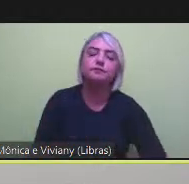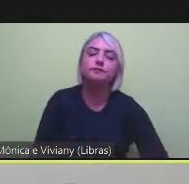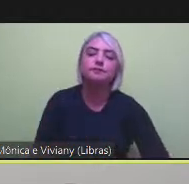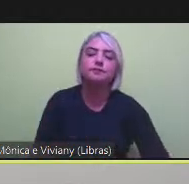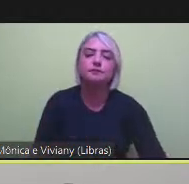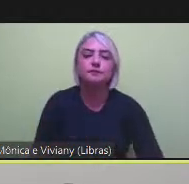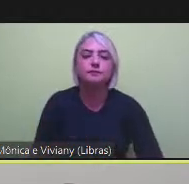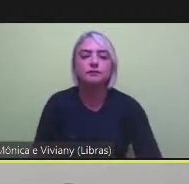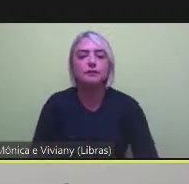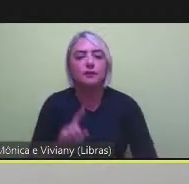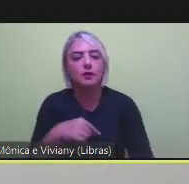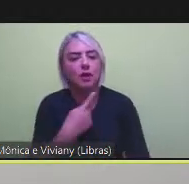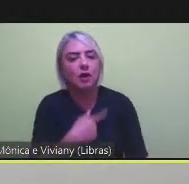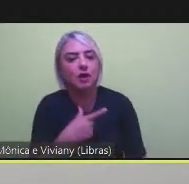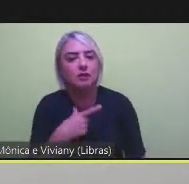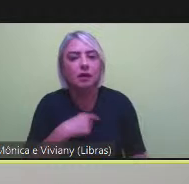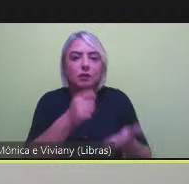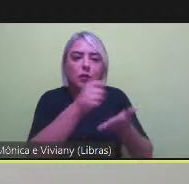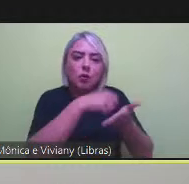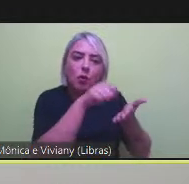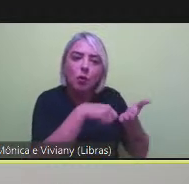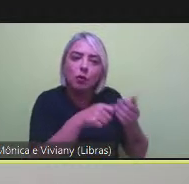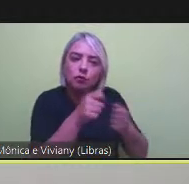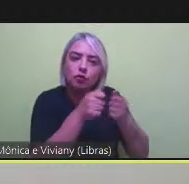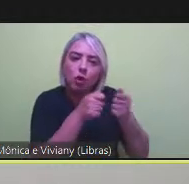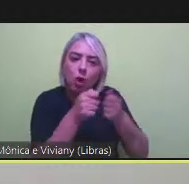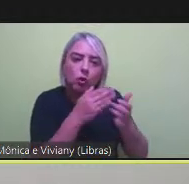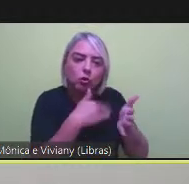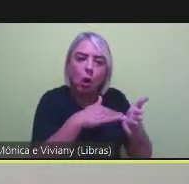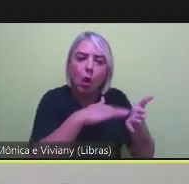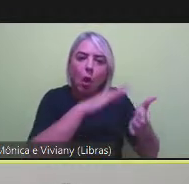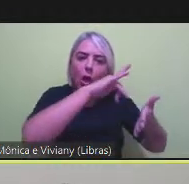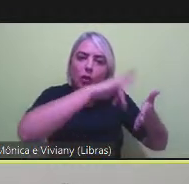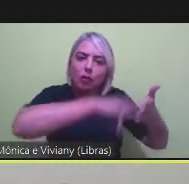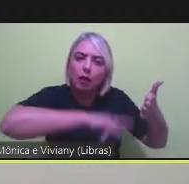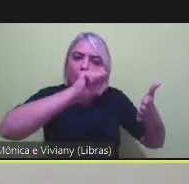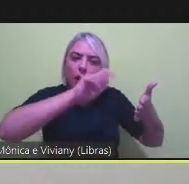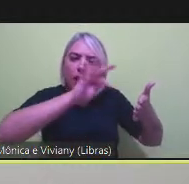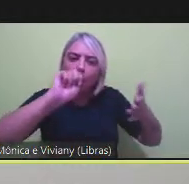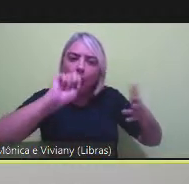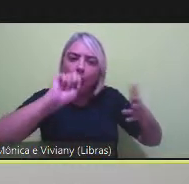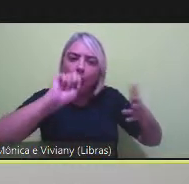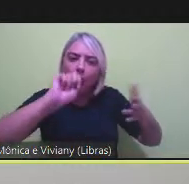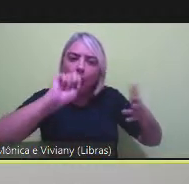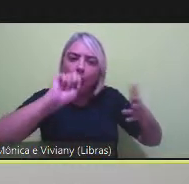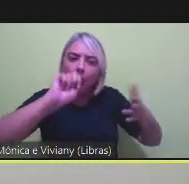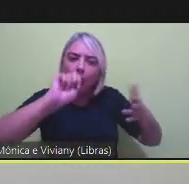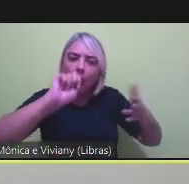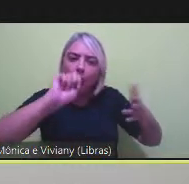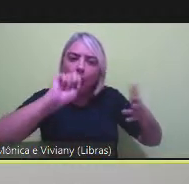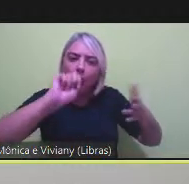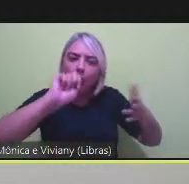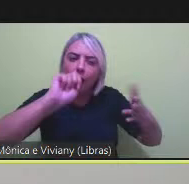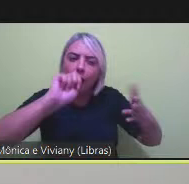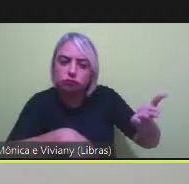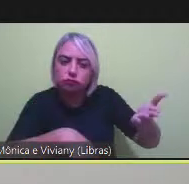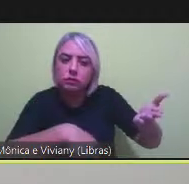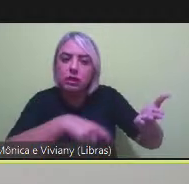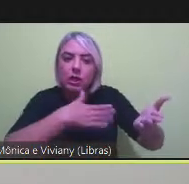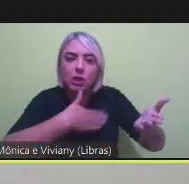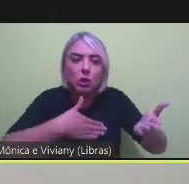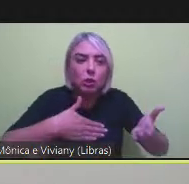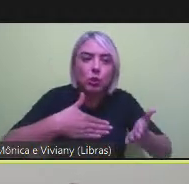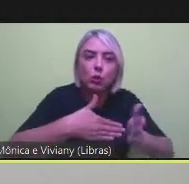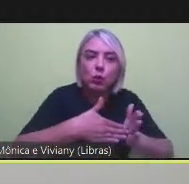in the next slide, we have control on all the areas. Our meetings